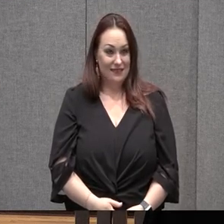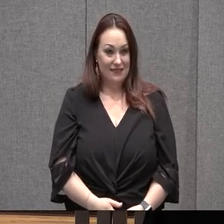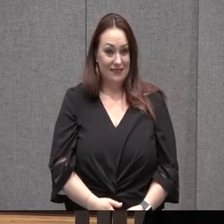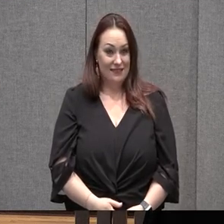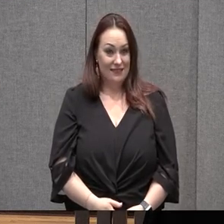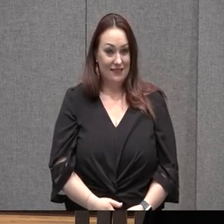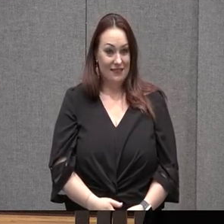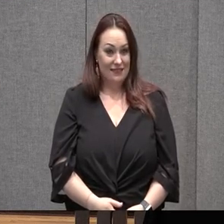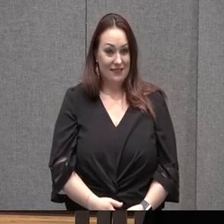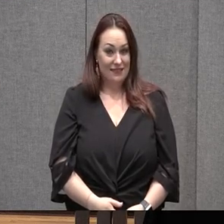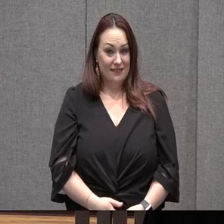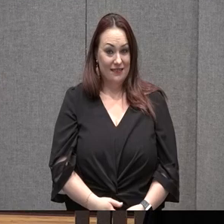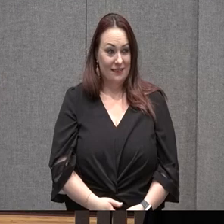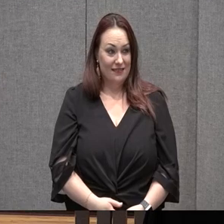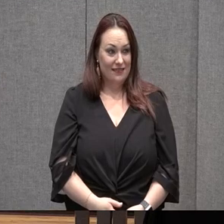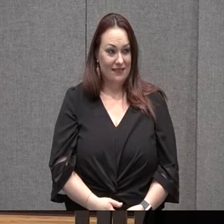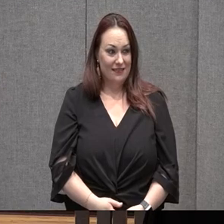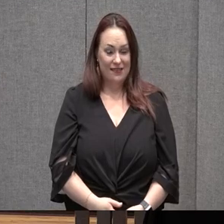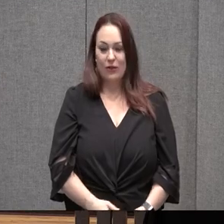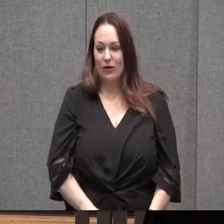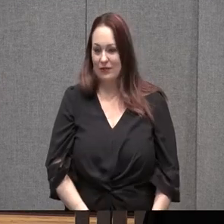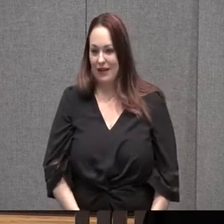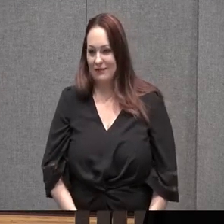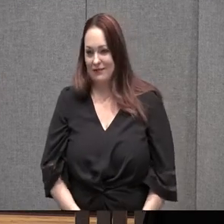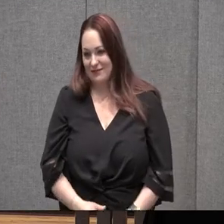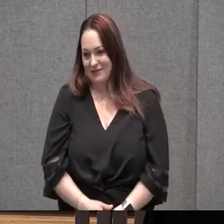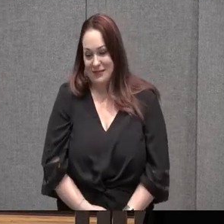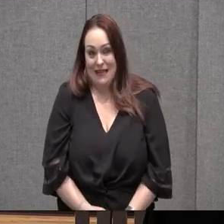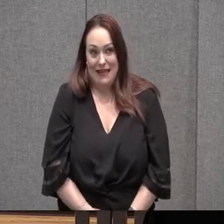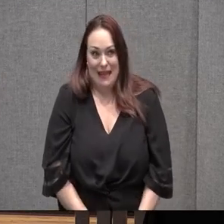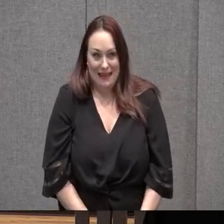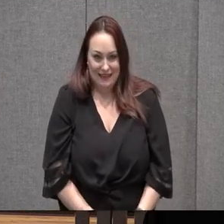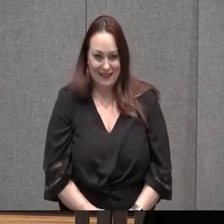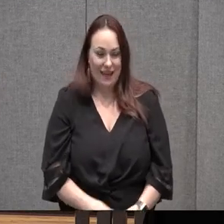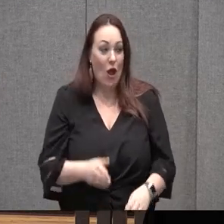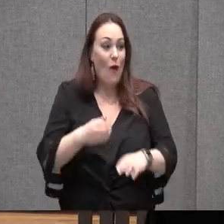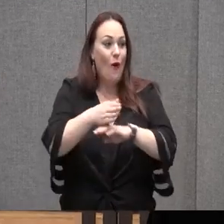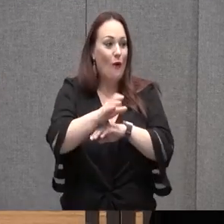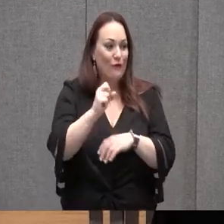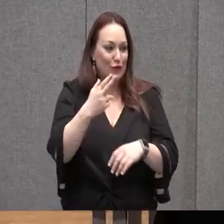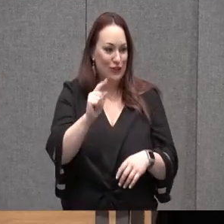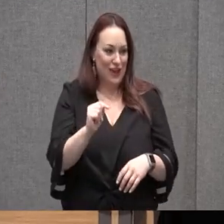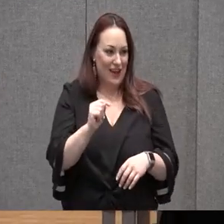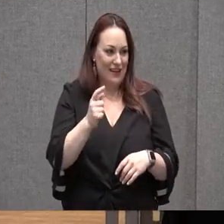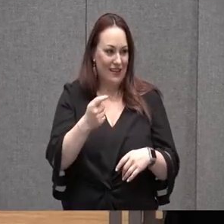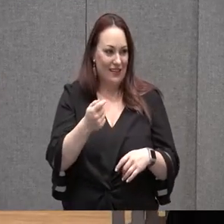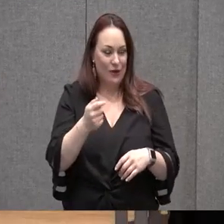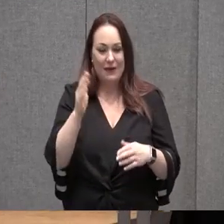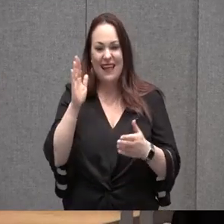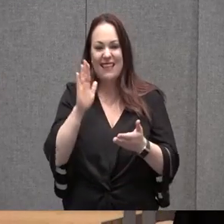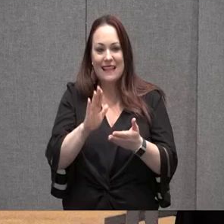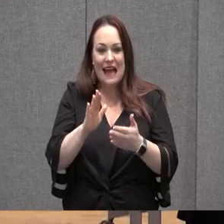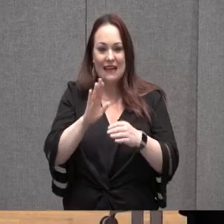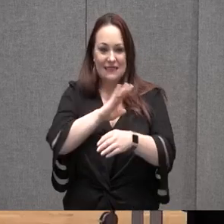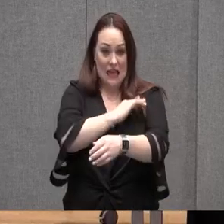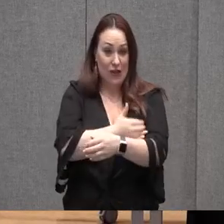Wait. Okay. Oh, I overshot a little bit, maybe a little bit less